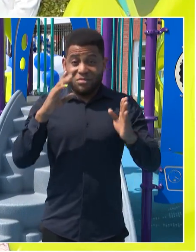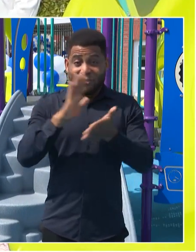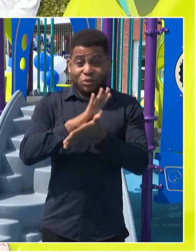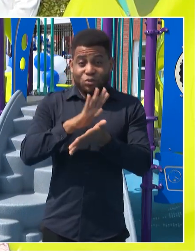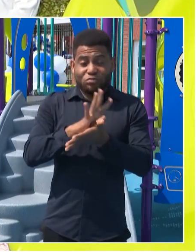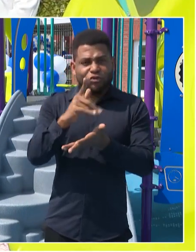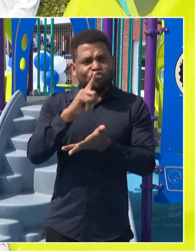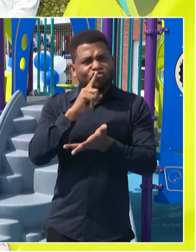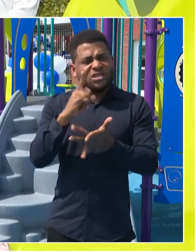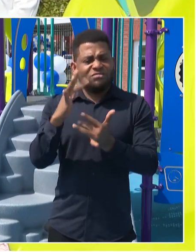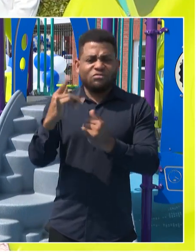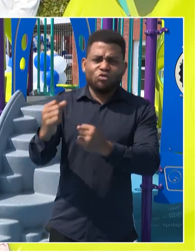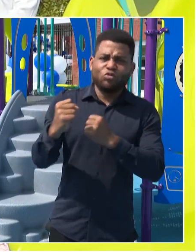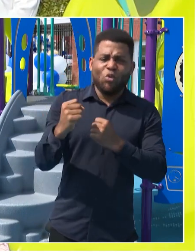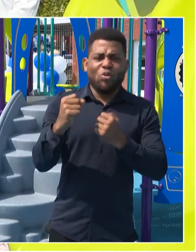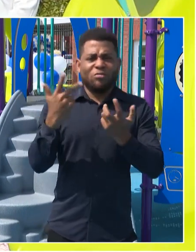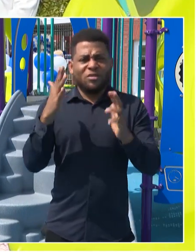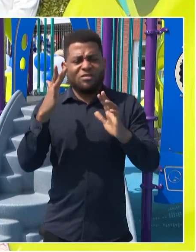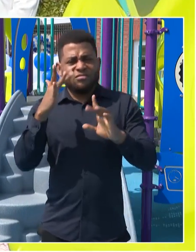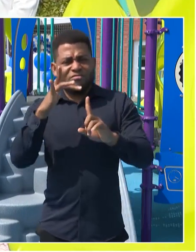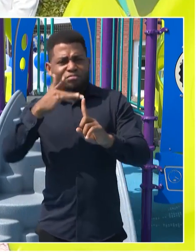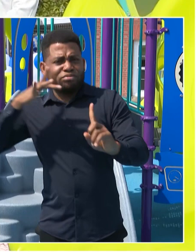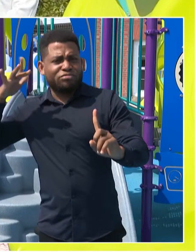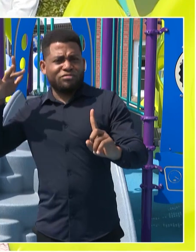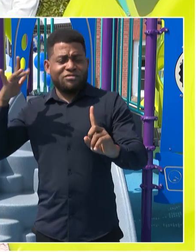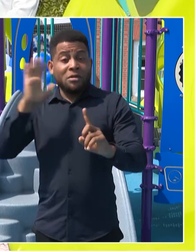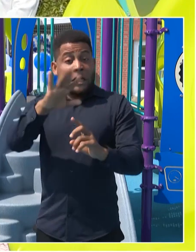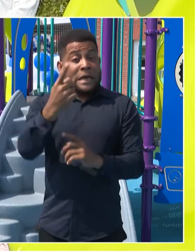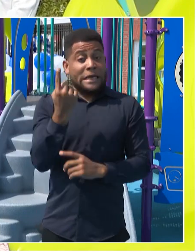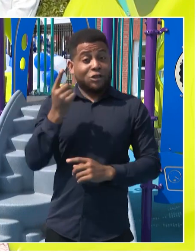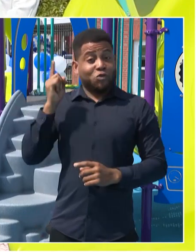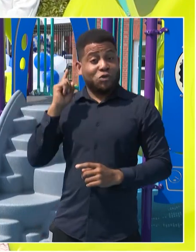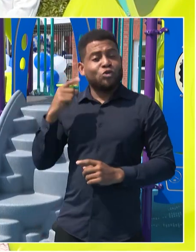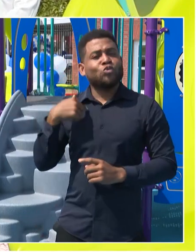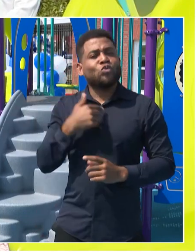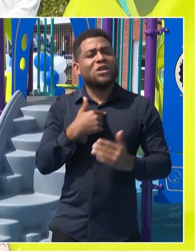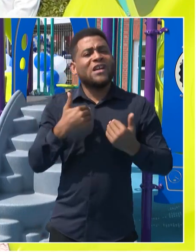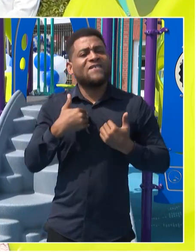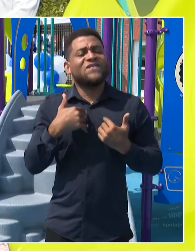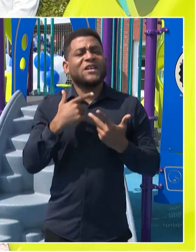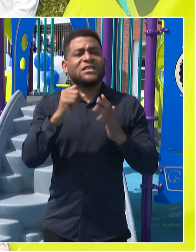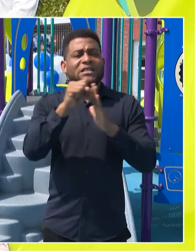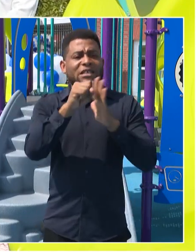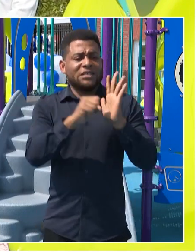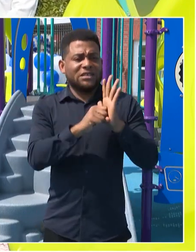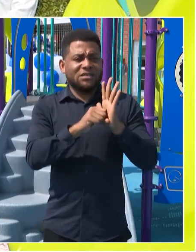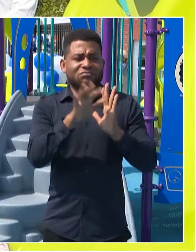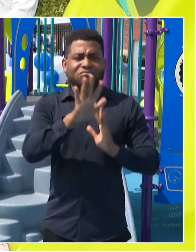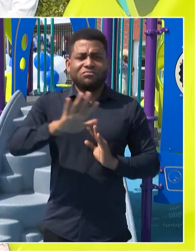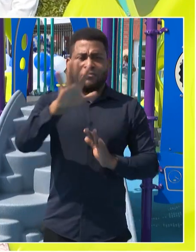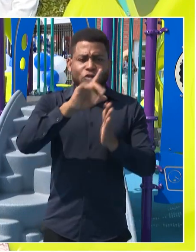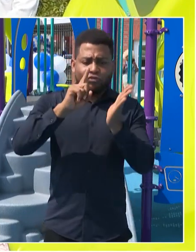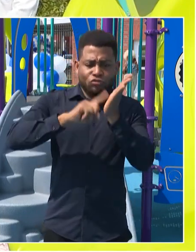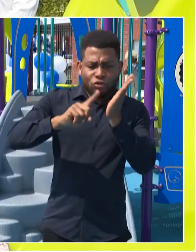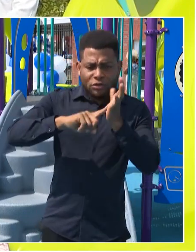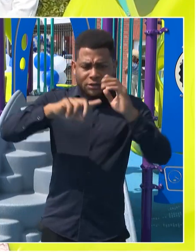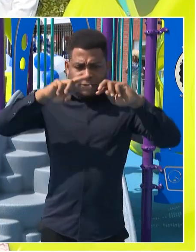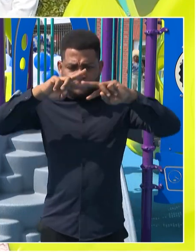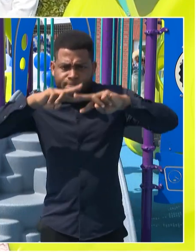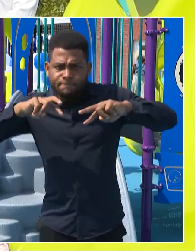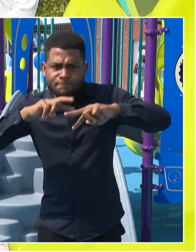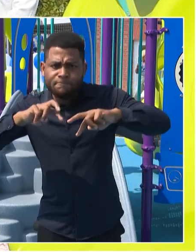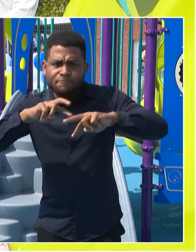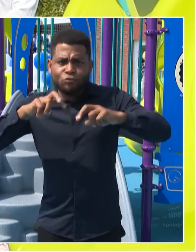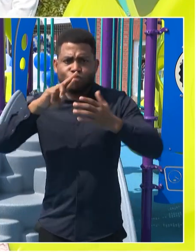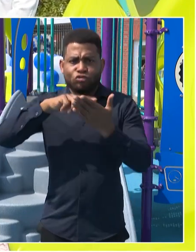our statewide assessments. We were particularly encouraged by several areas of